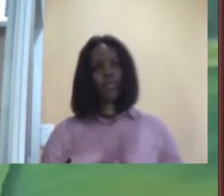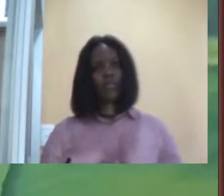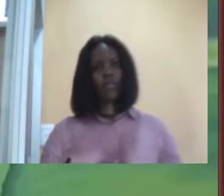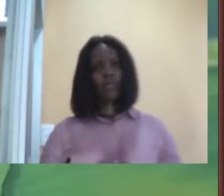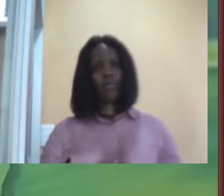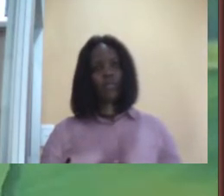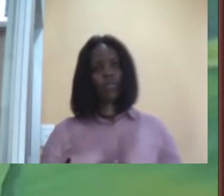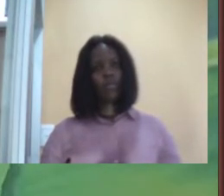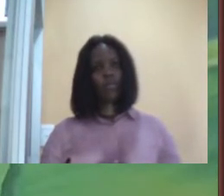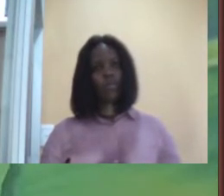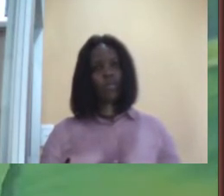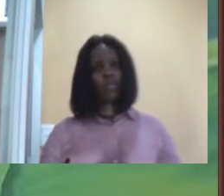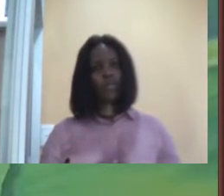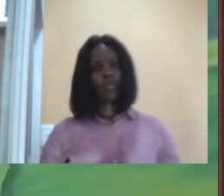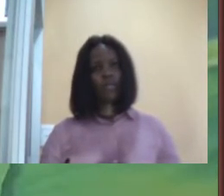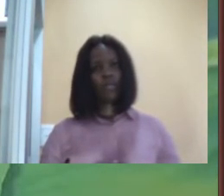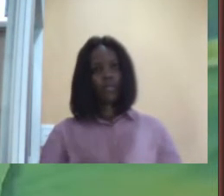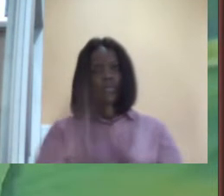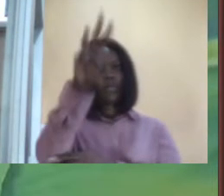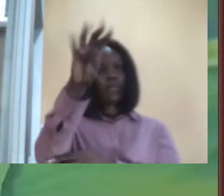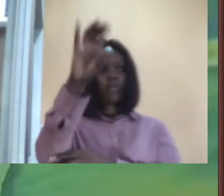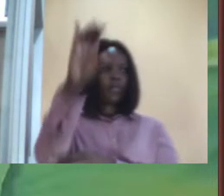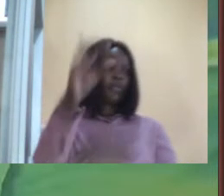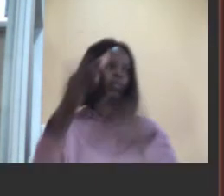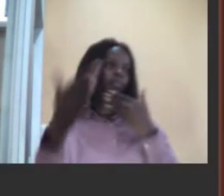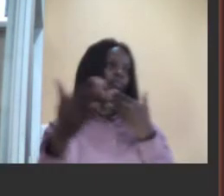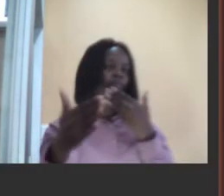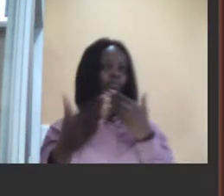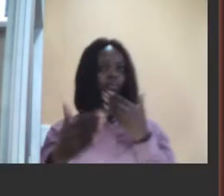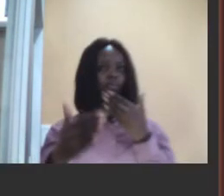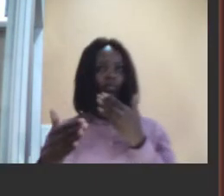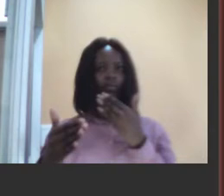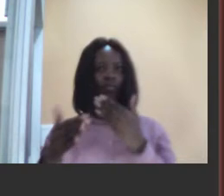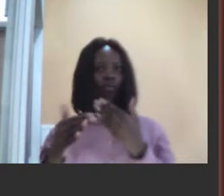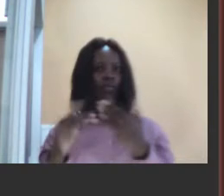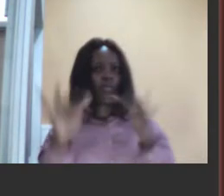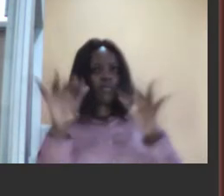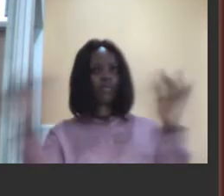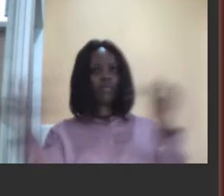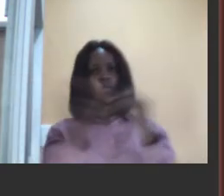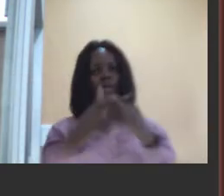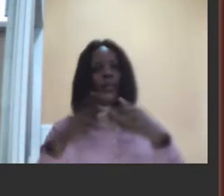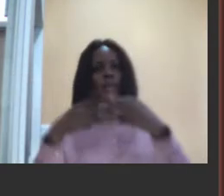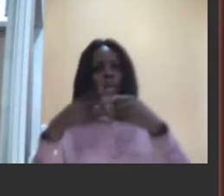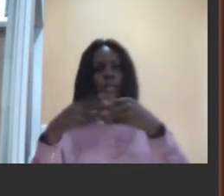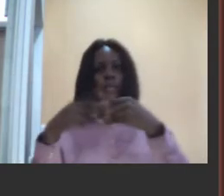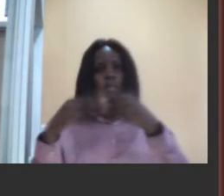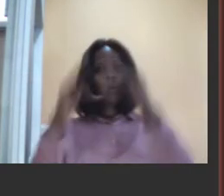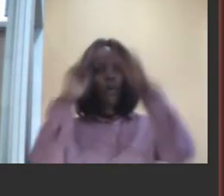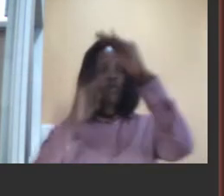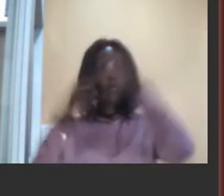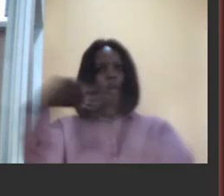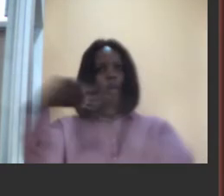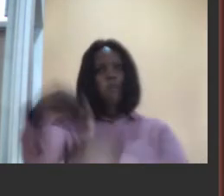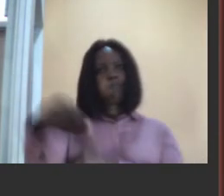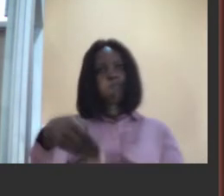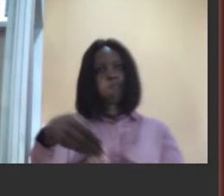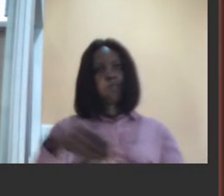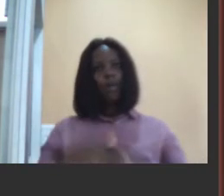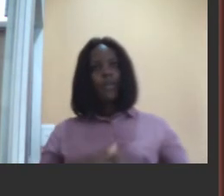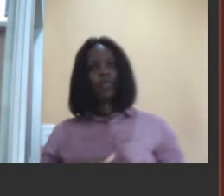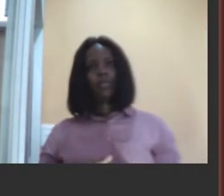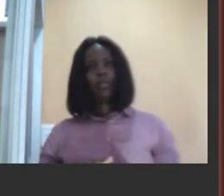Thank you. Thank you very much, Honorable MC. And thanks to all the honorable members who are in attendance.